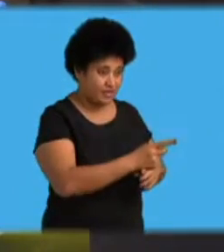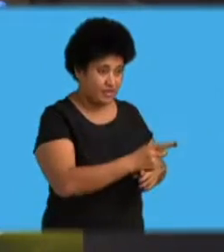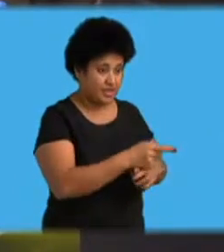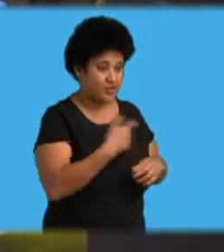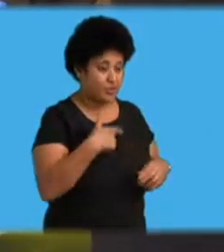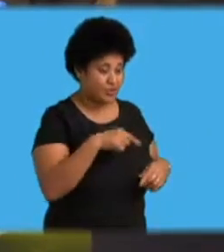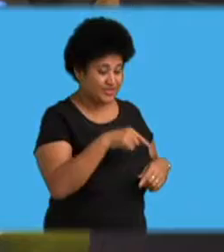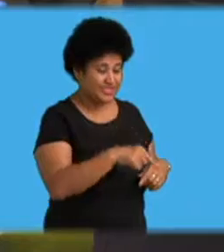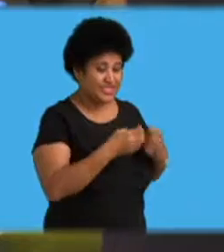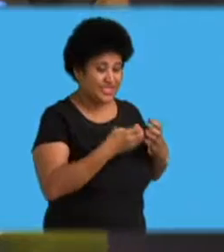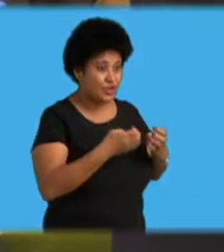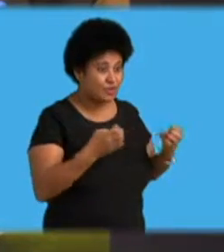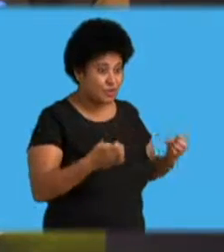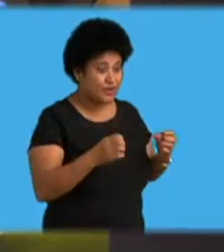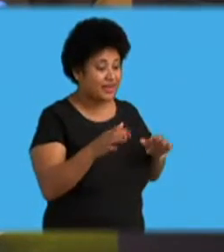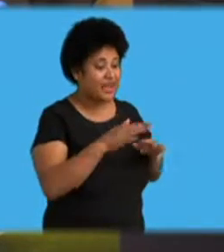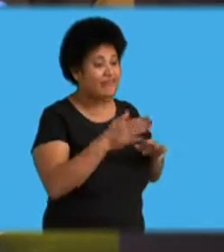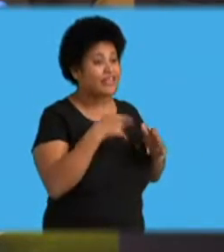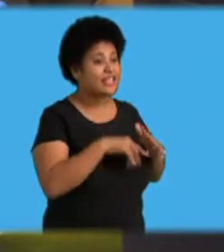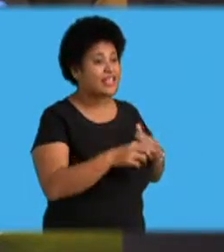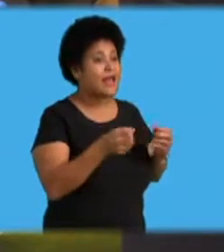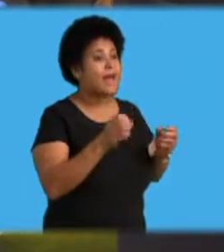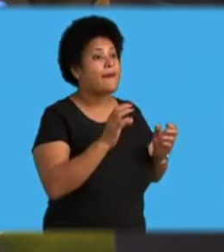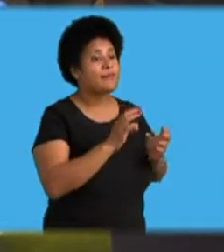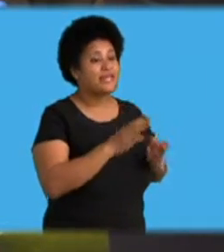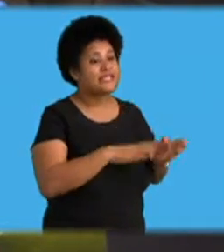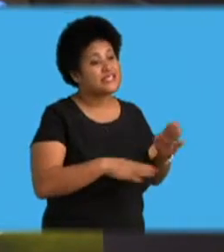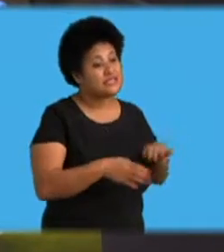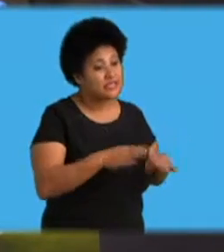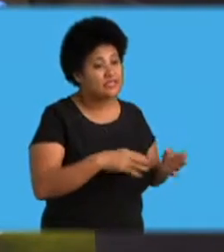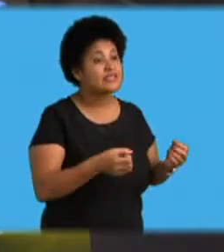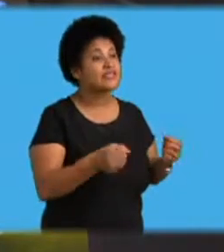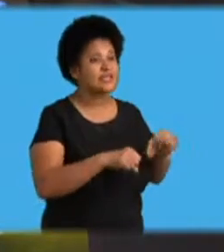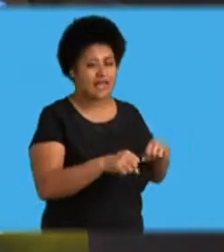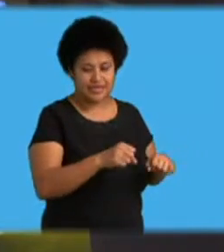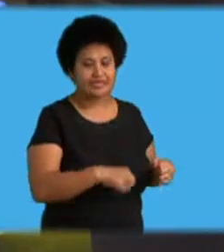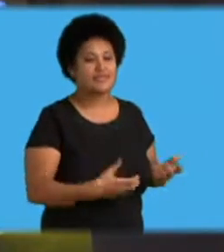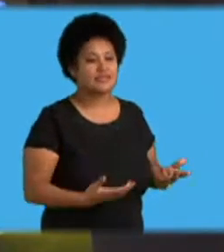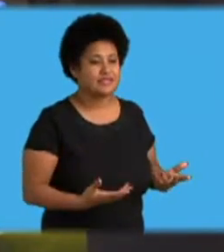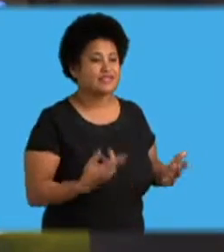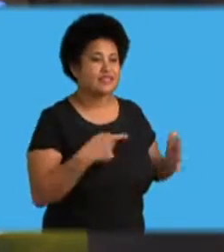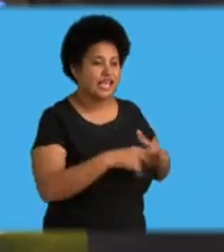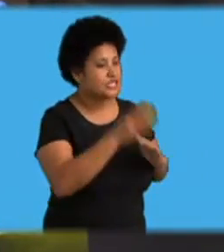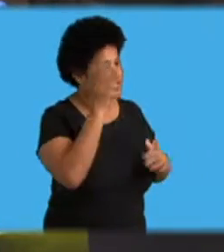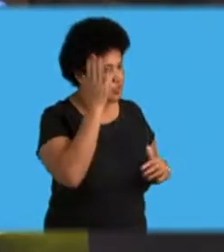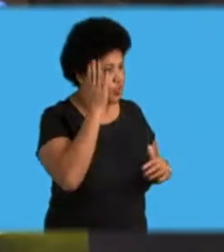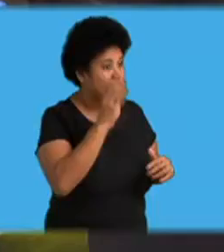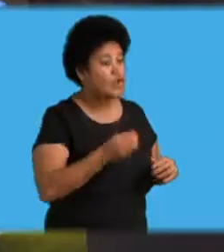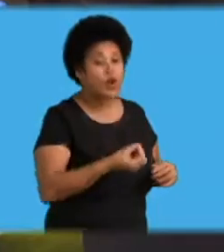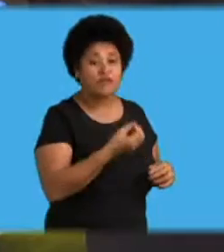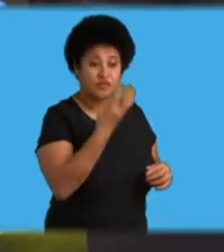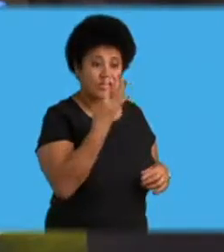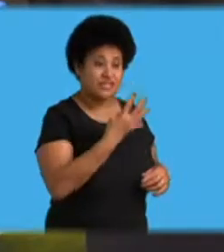are covered in the basic science subject that they're doing in the primary school. That's why 14,000 students appeared,